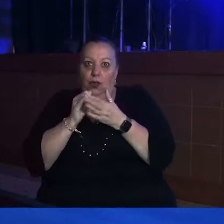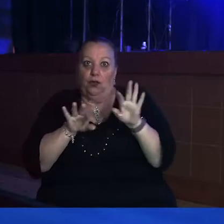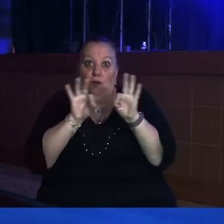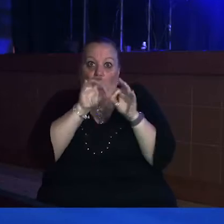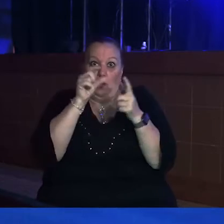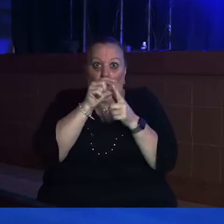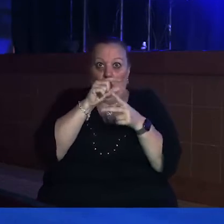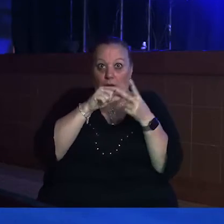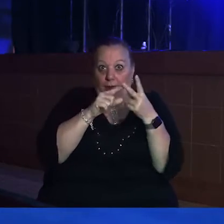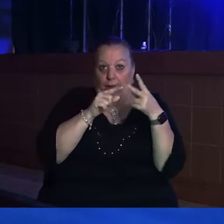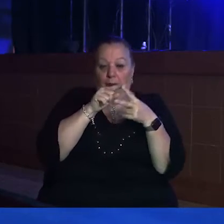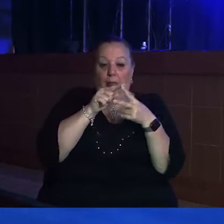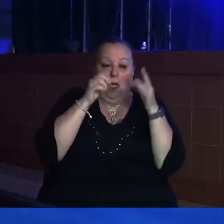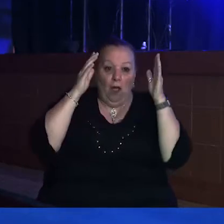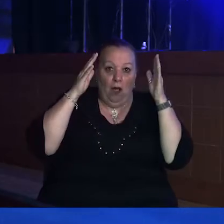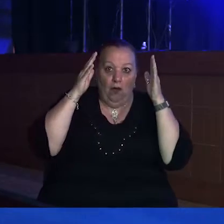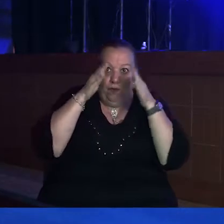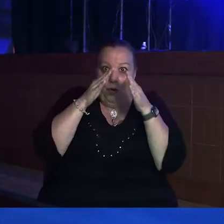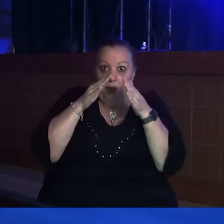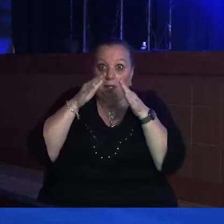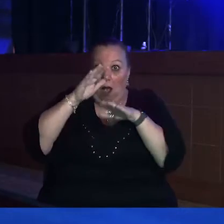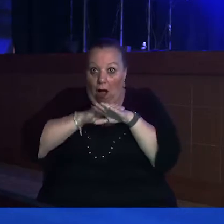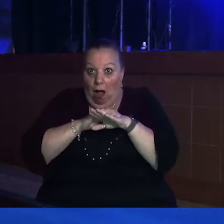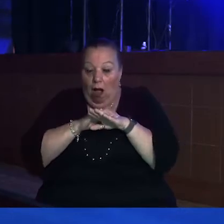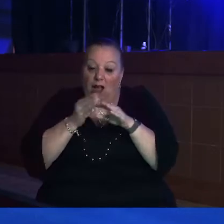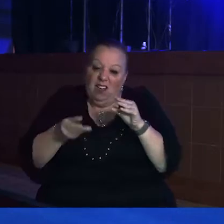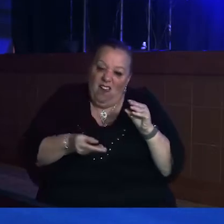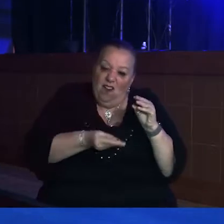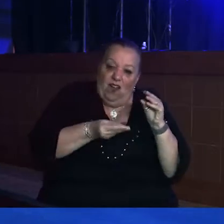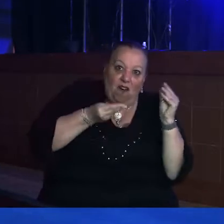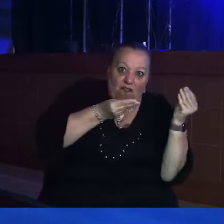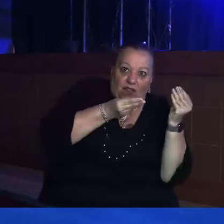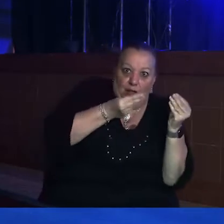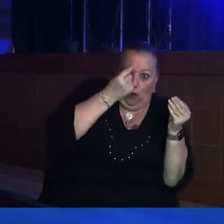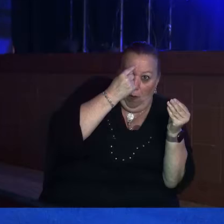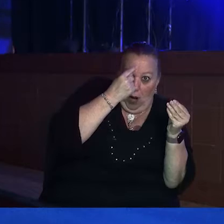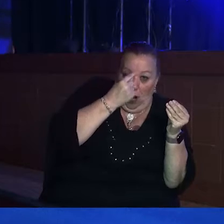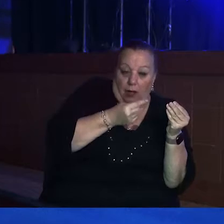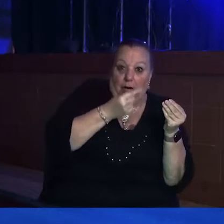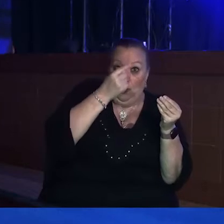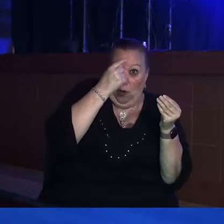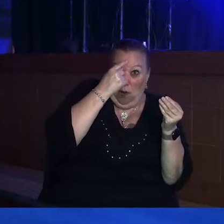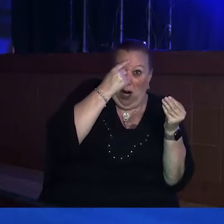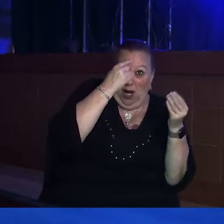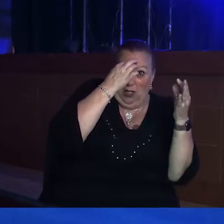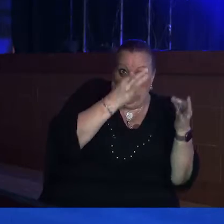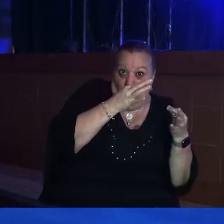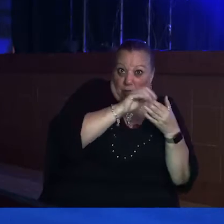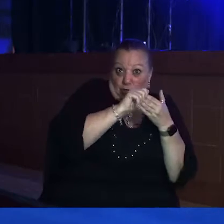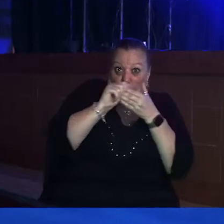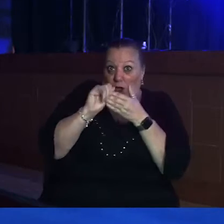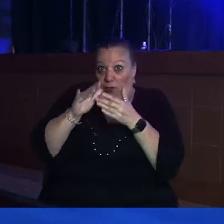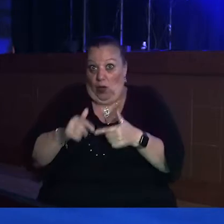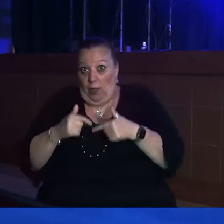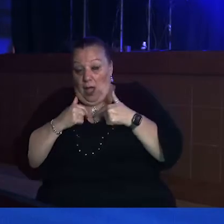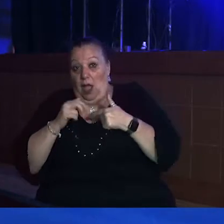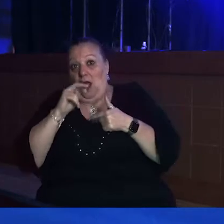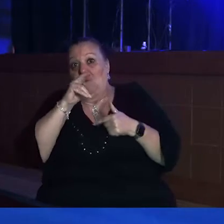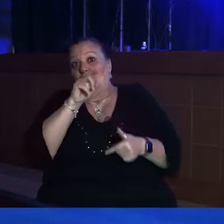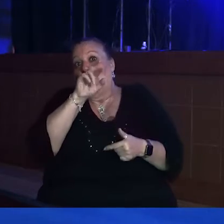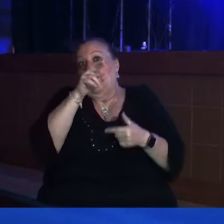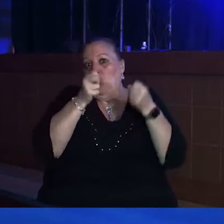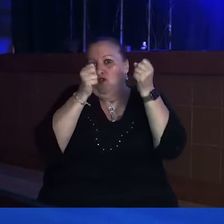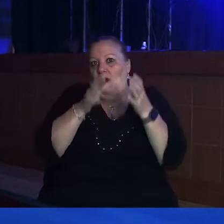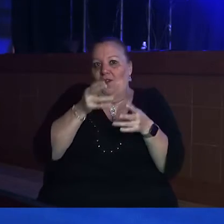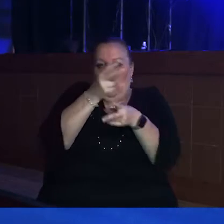you focus on will feed your mind, and your mind will determine the direction of your life. NASCAR drivers are very careful what